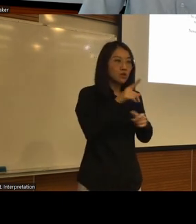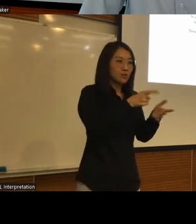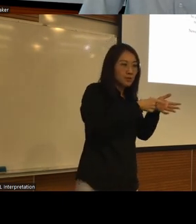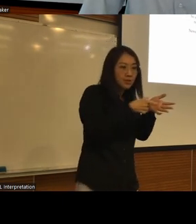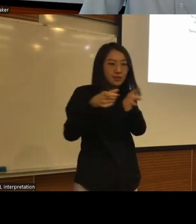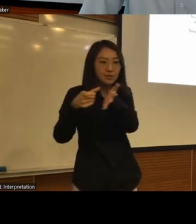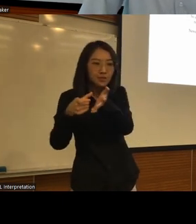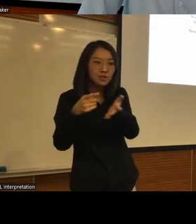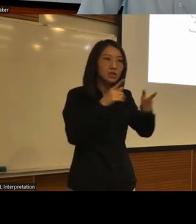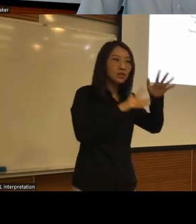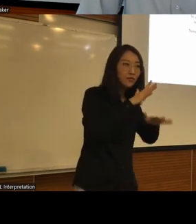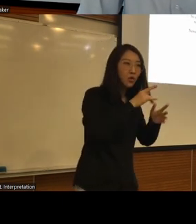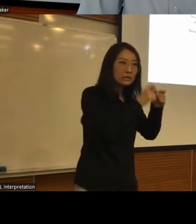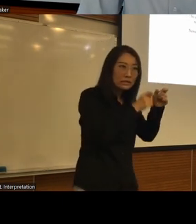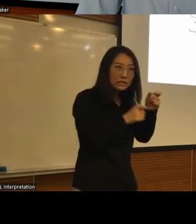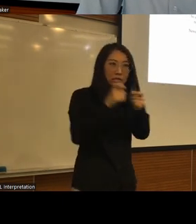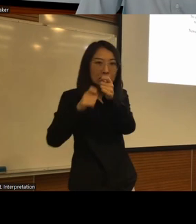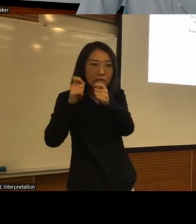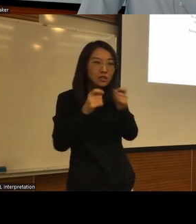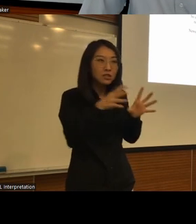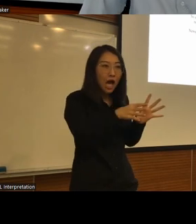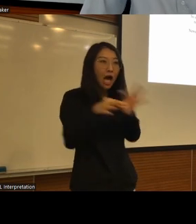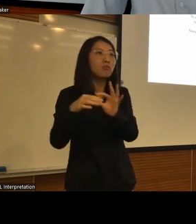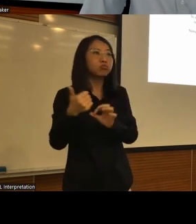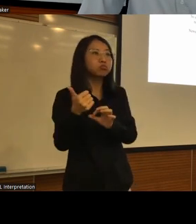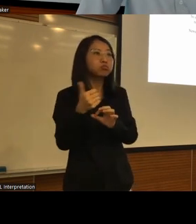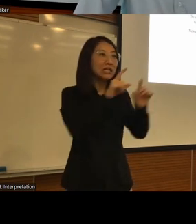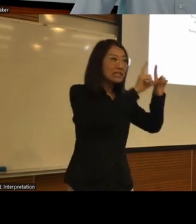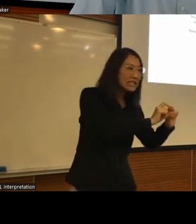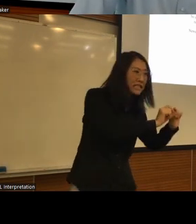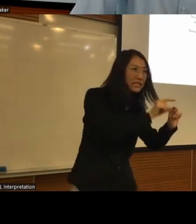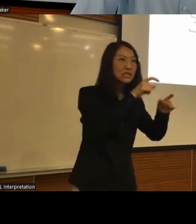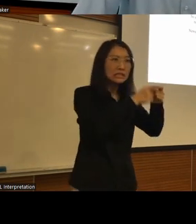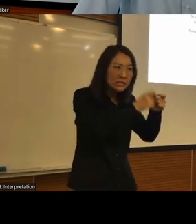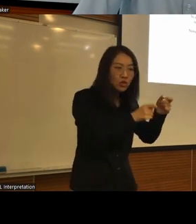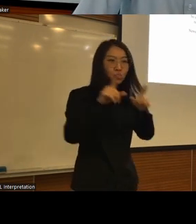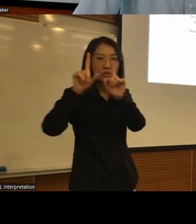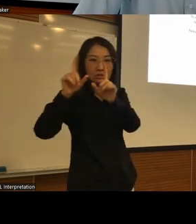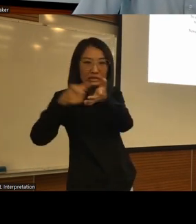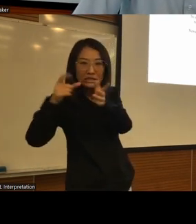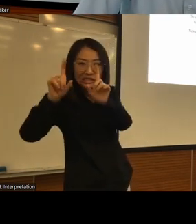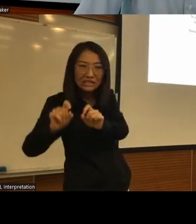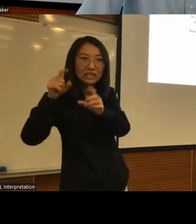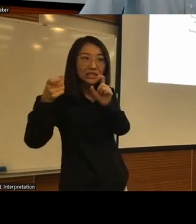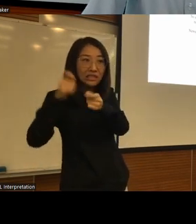constructing the so-called semantic networks that will link pieces of information to each other.